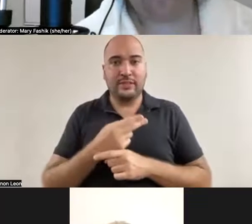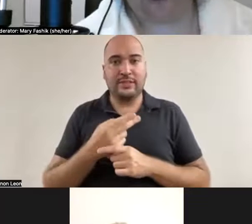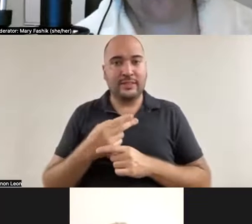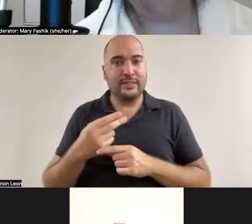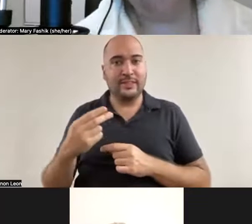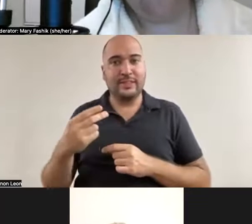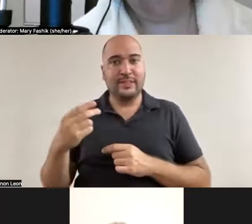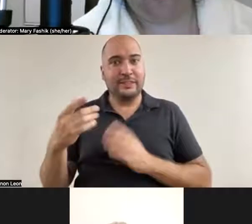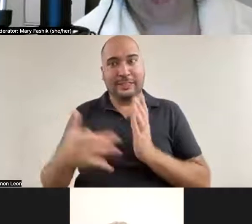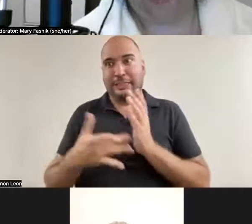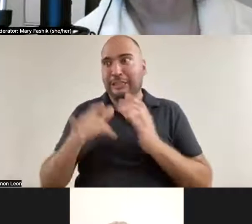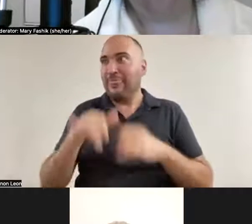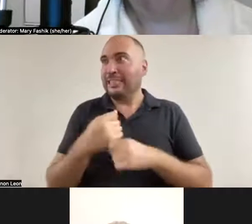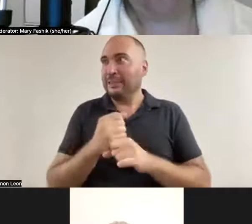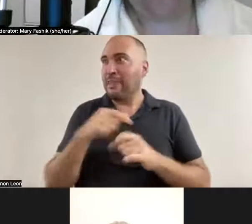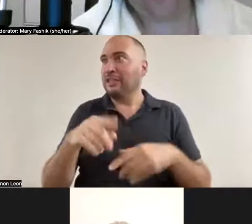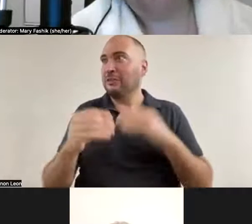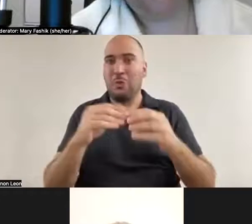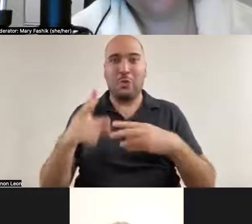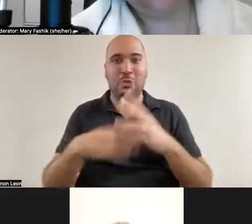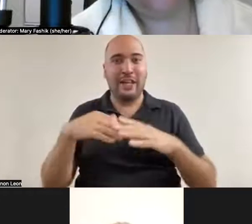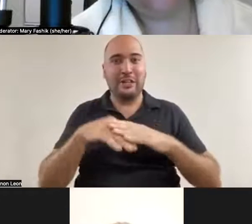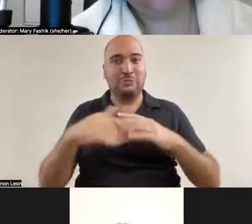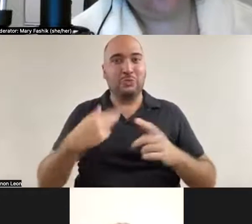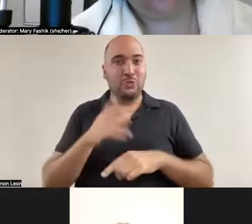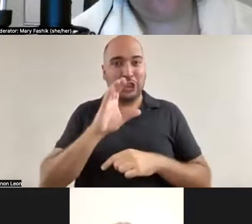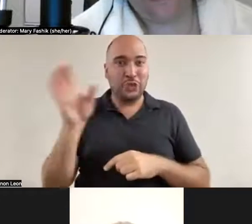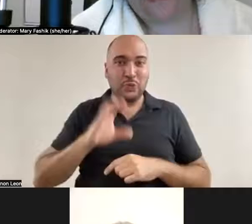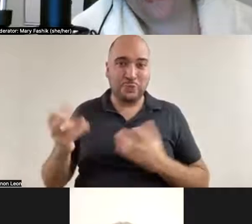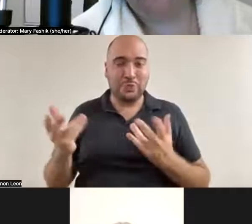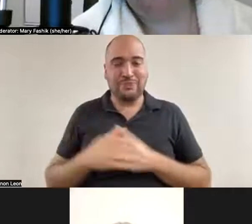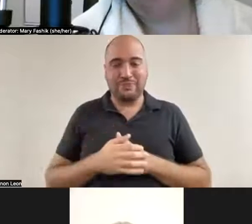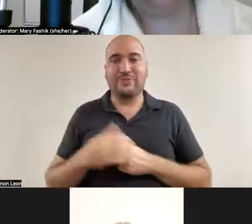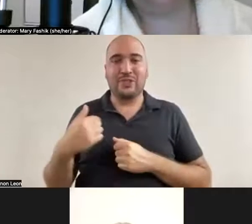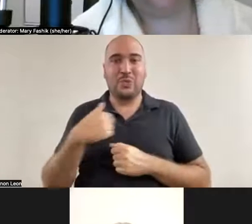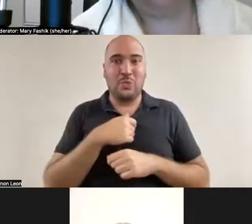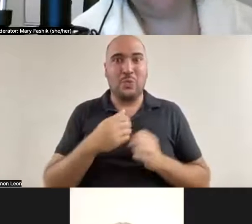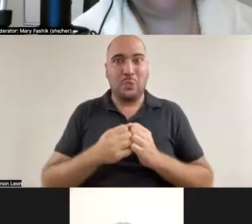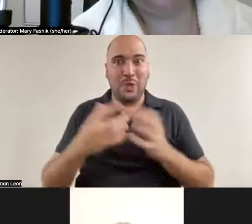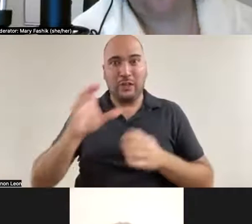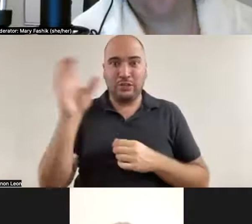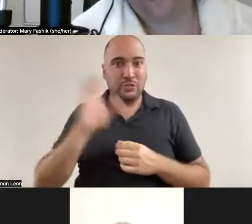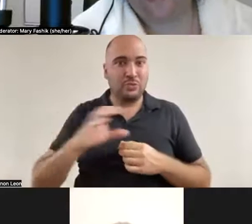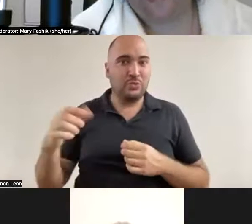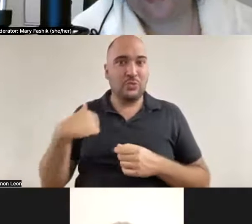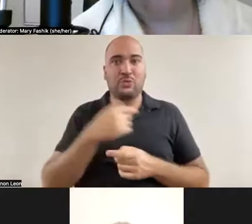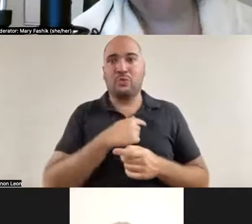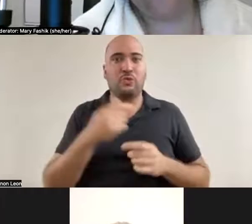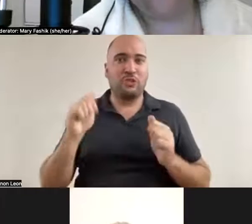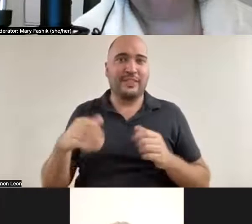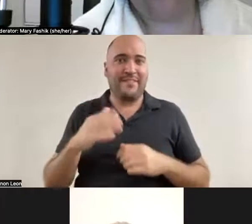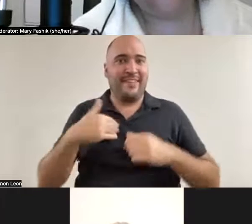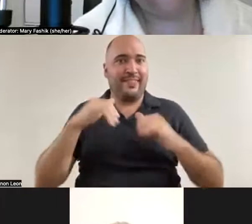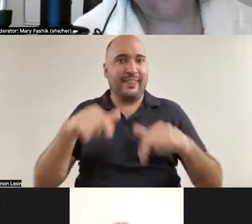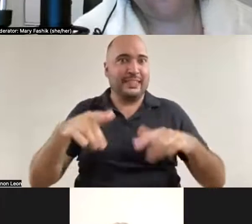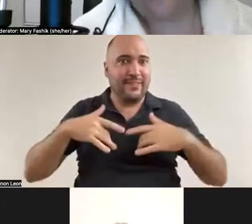this world more equitable for us. We're using Zoom, and without Zoom, we could not have